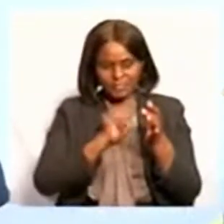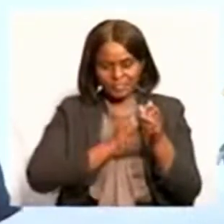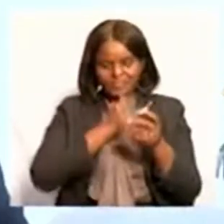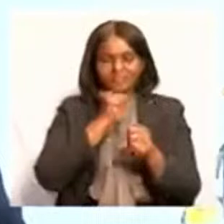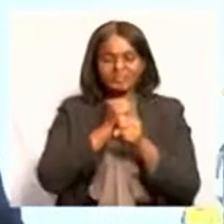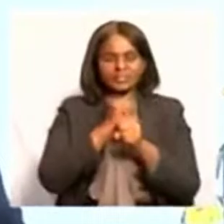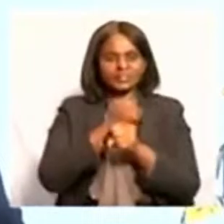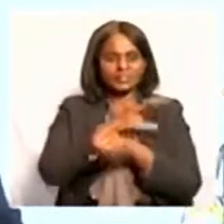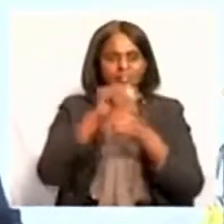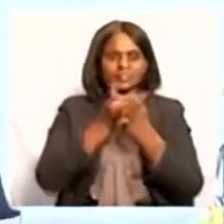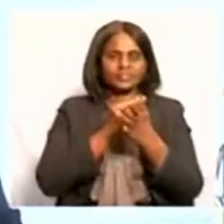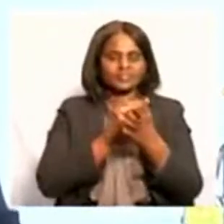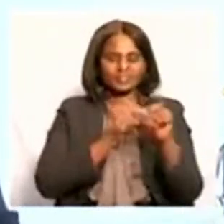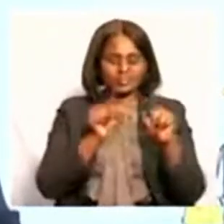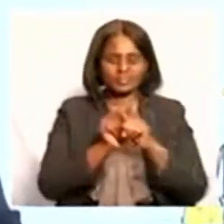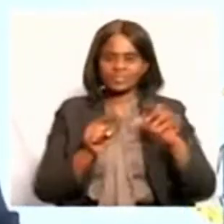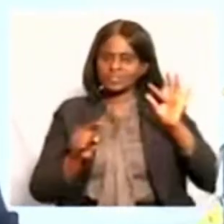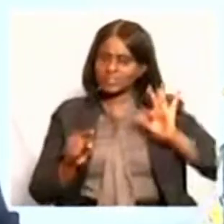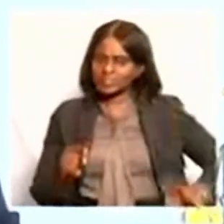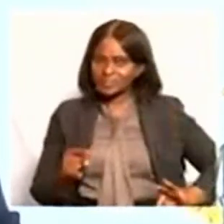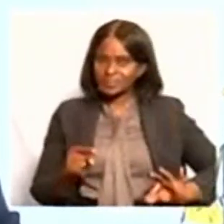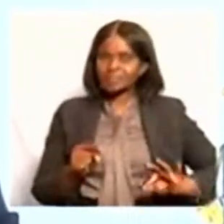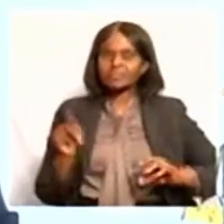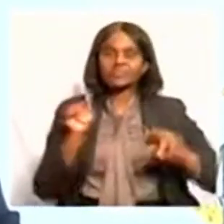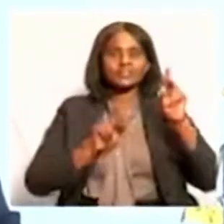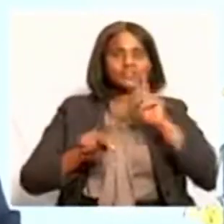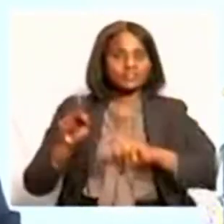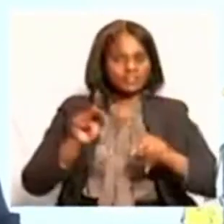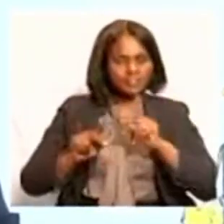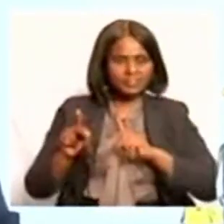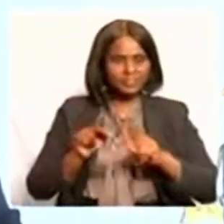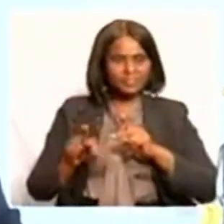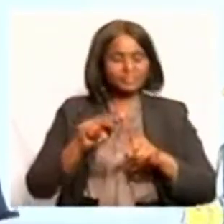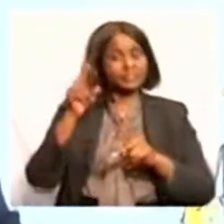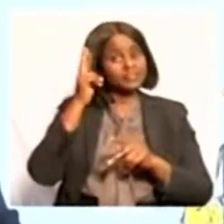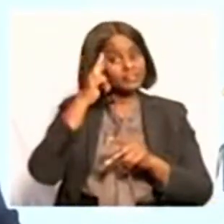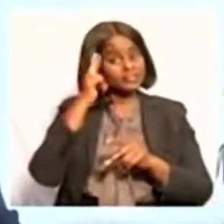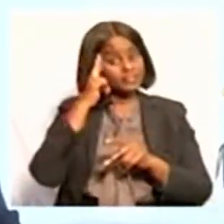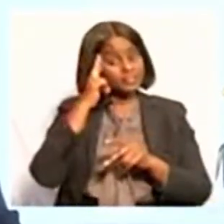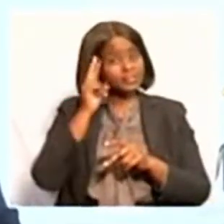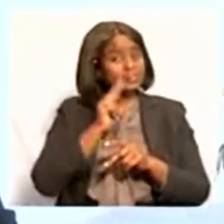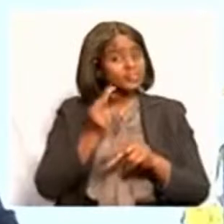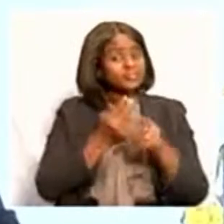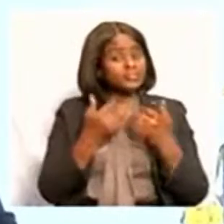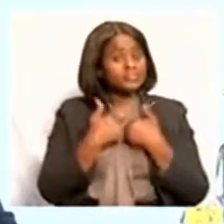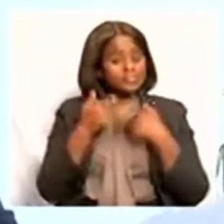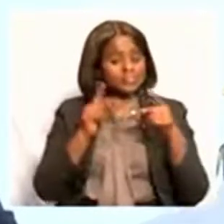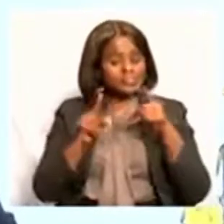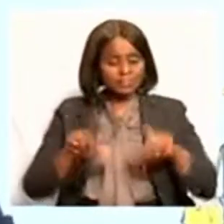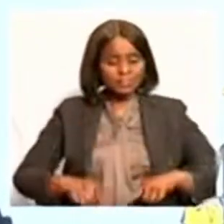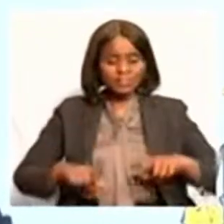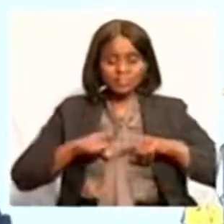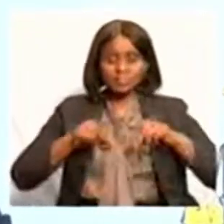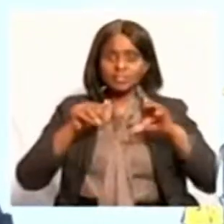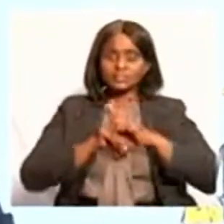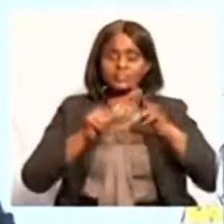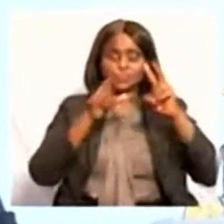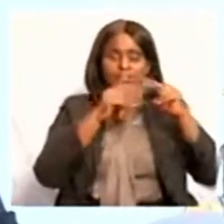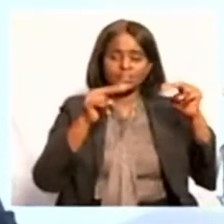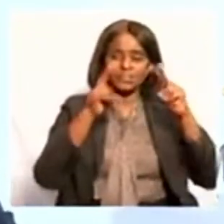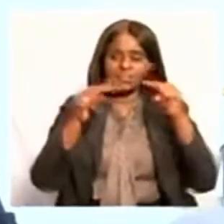for all of us and for the benefit of the citizens. Remember, we have people living in rural